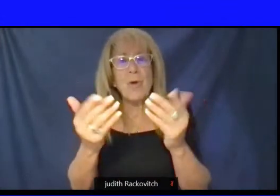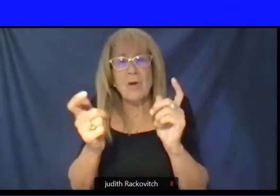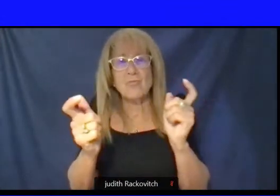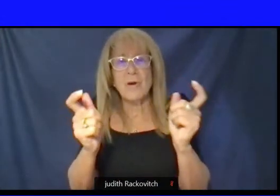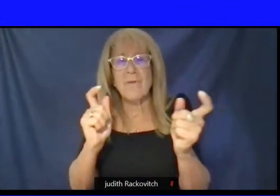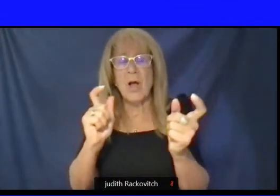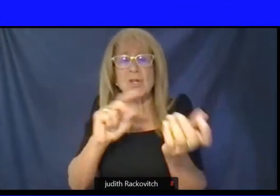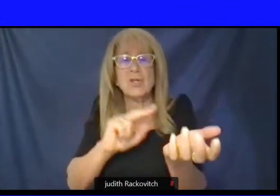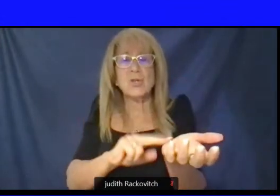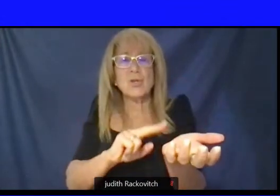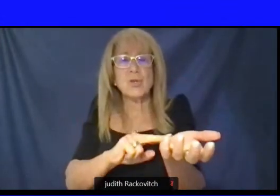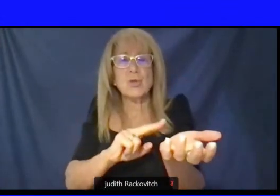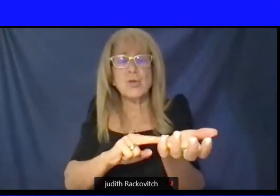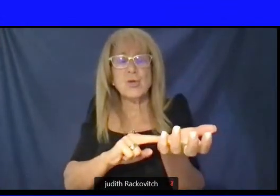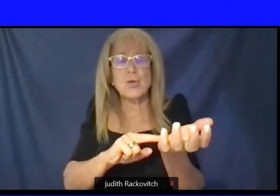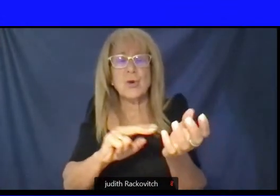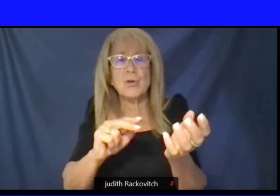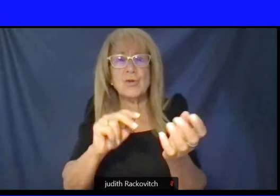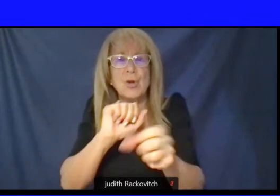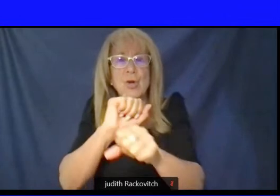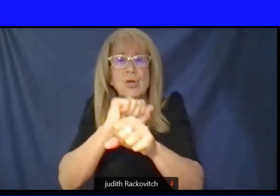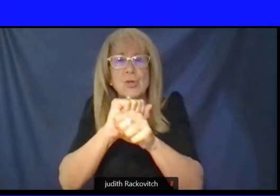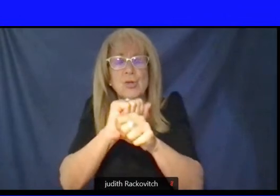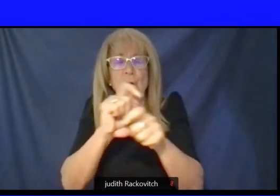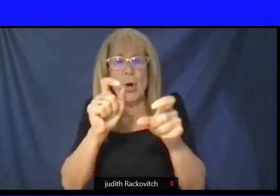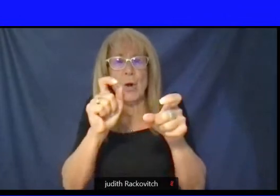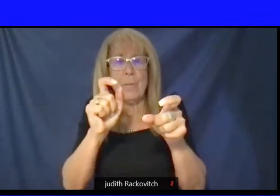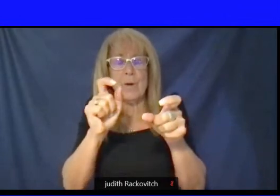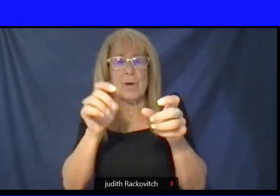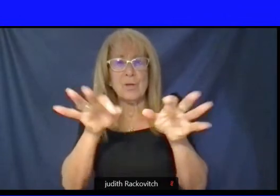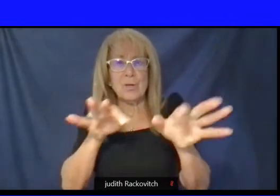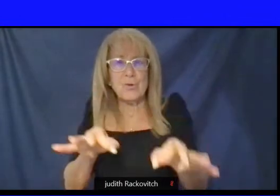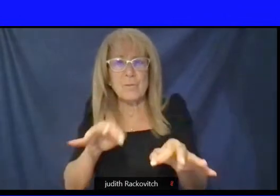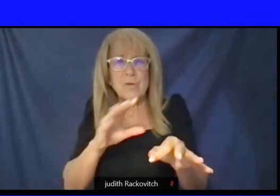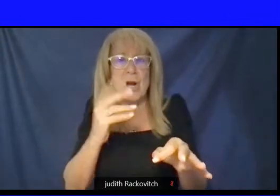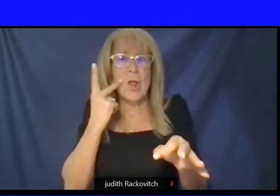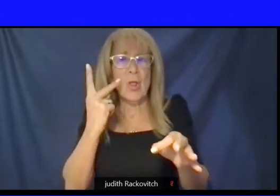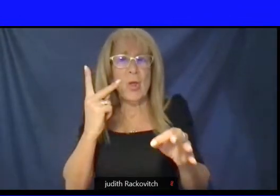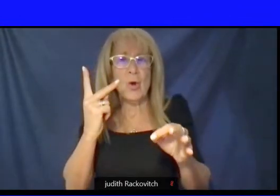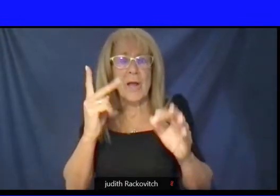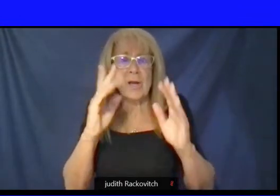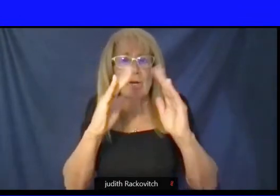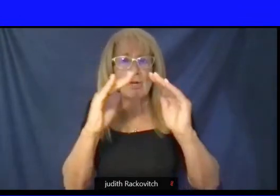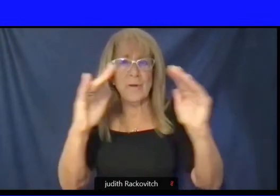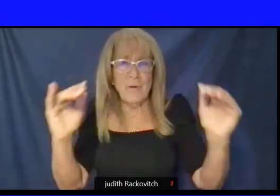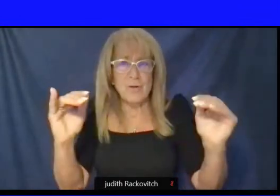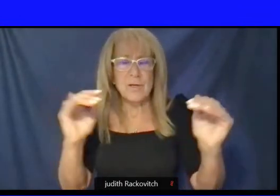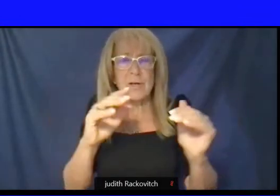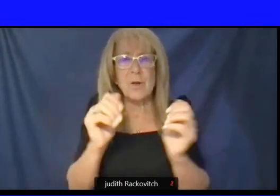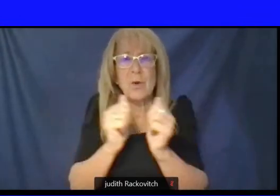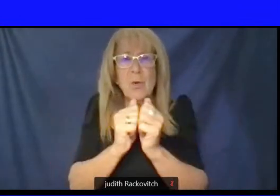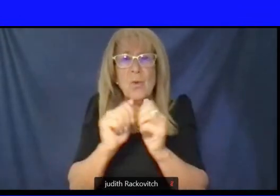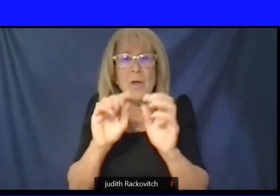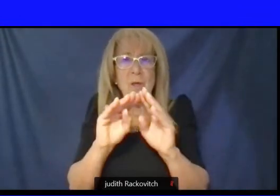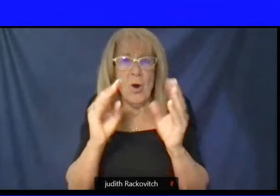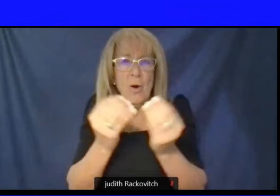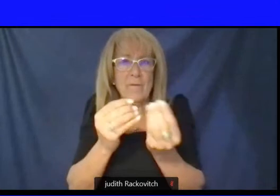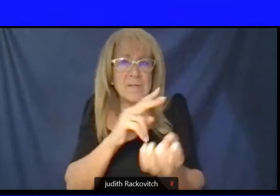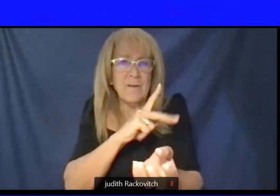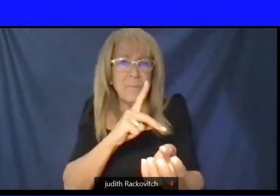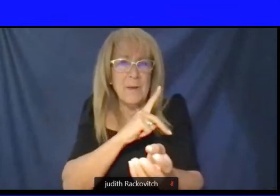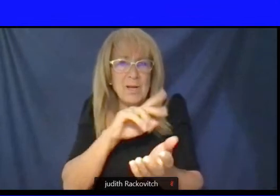nursing. We also launched a stroke standardized curriculum, and we've also launched a repository of knowledge